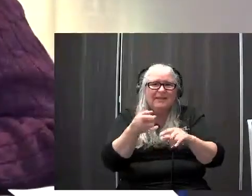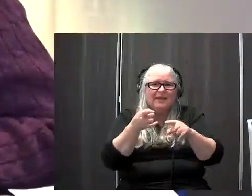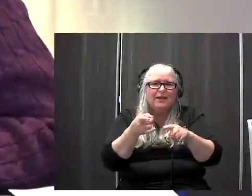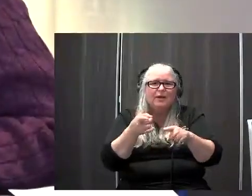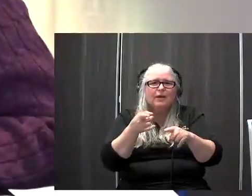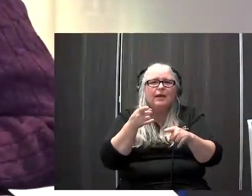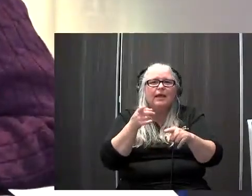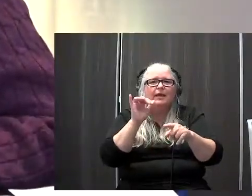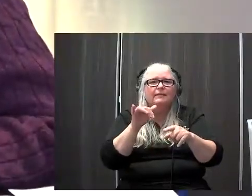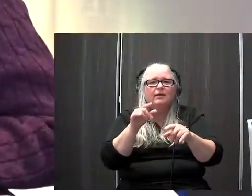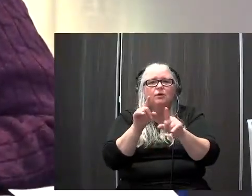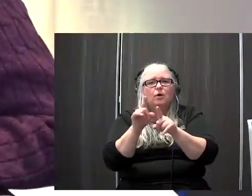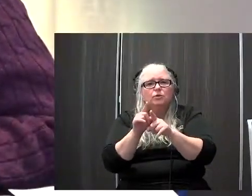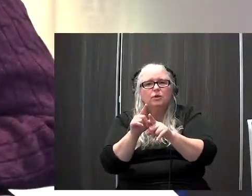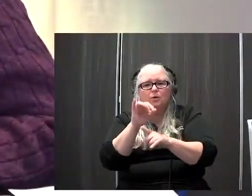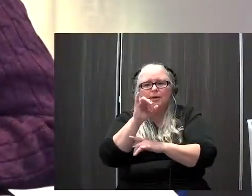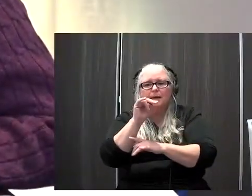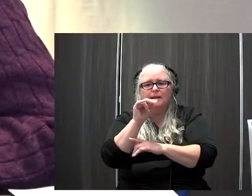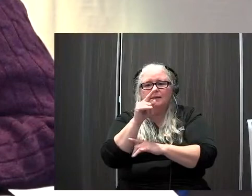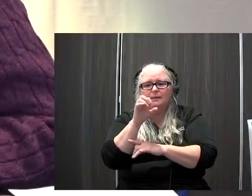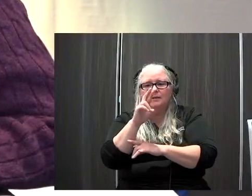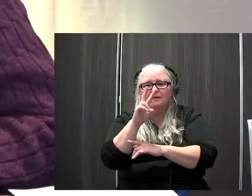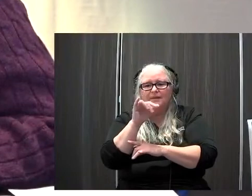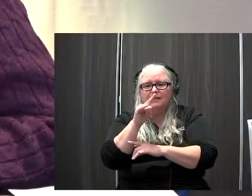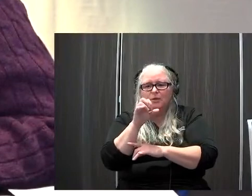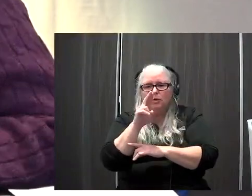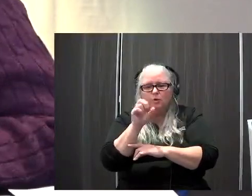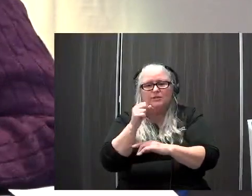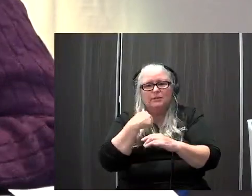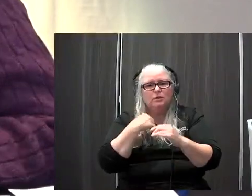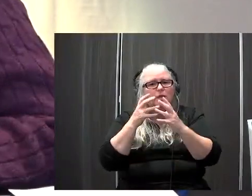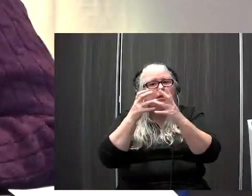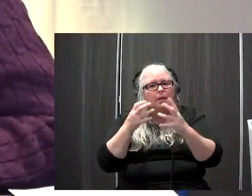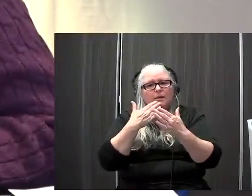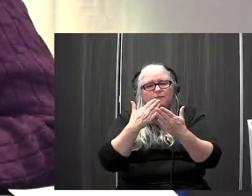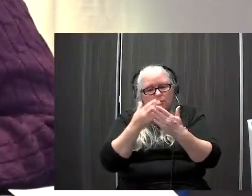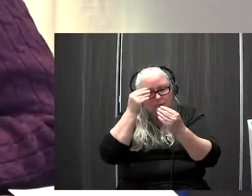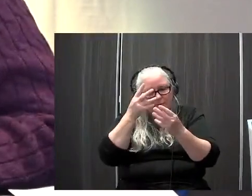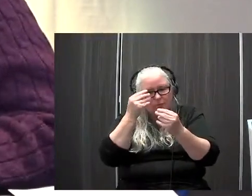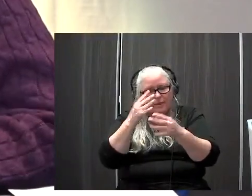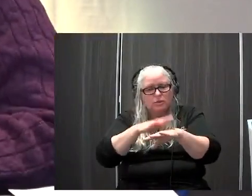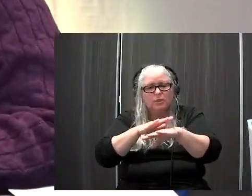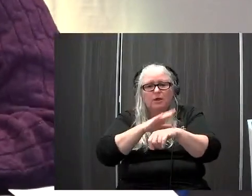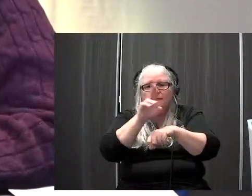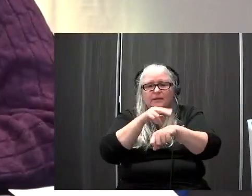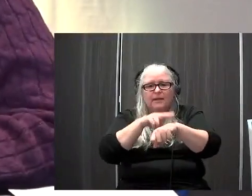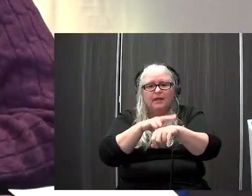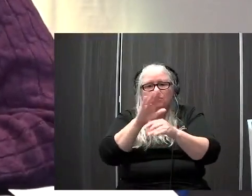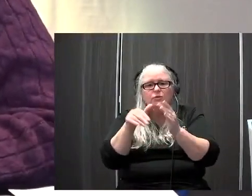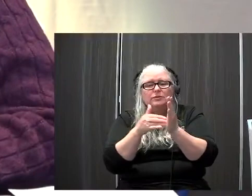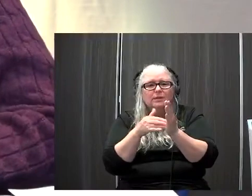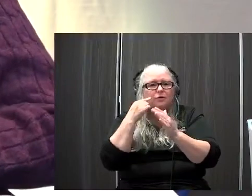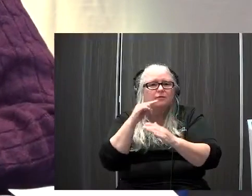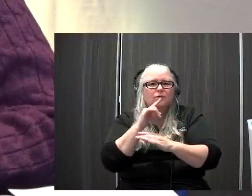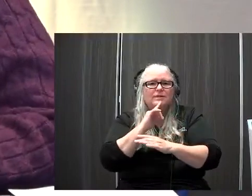interveners, there's a lot of good stuff on interveners on the National Center for Deafblind. Yes. That's a great website. I agree. Yes, awesome. There's so many